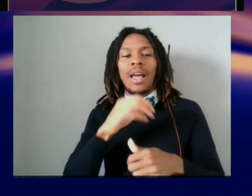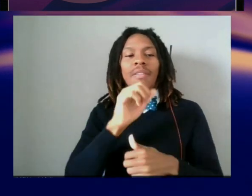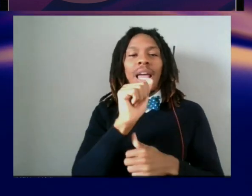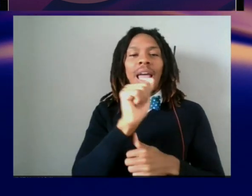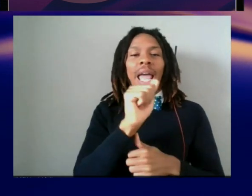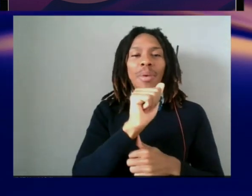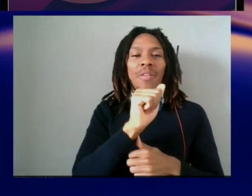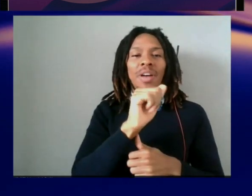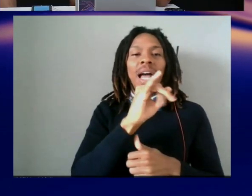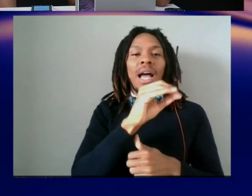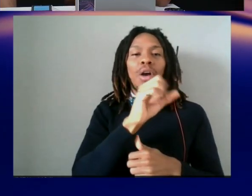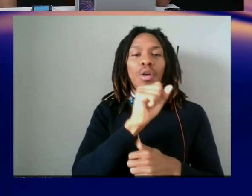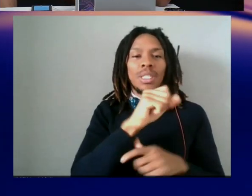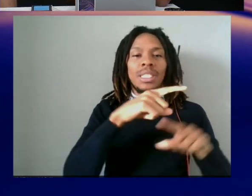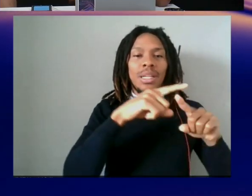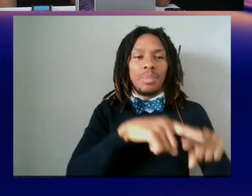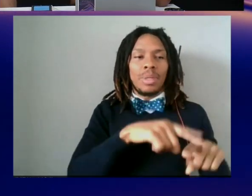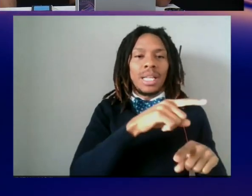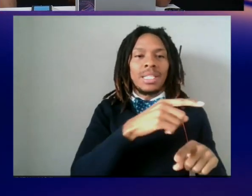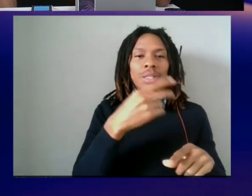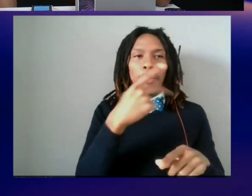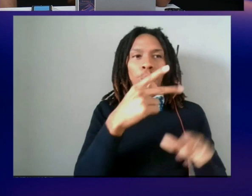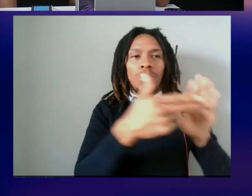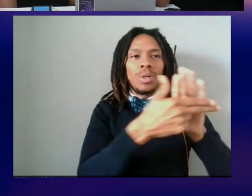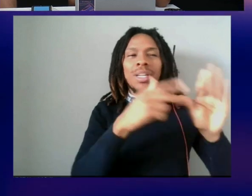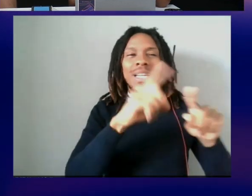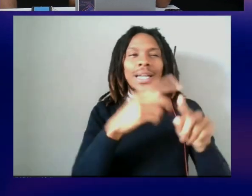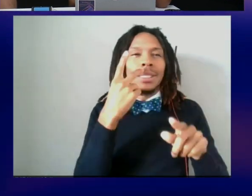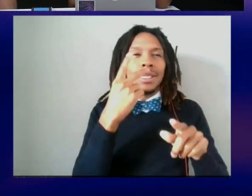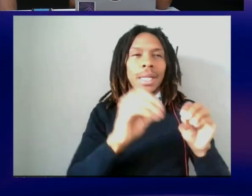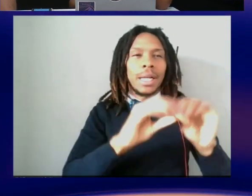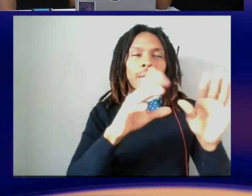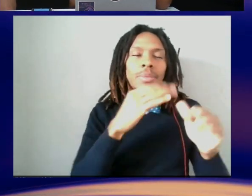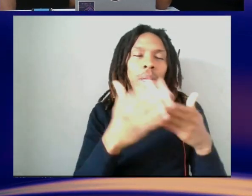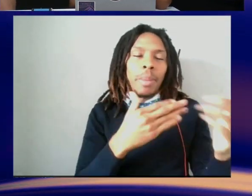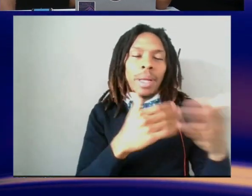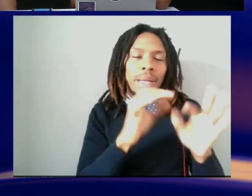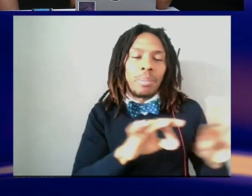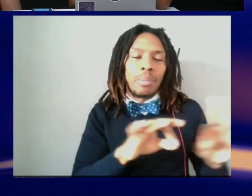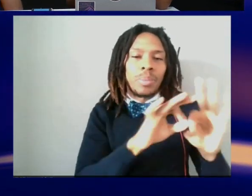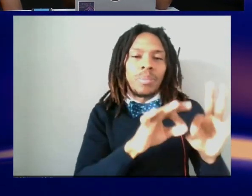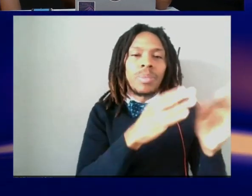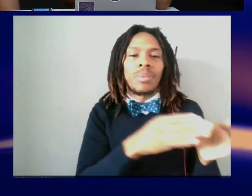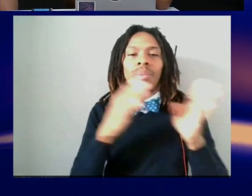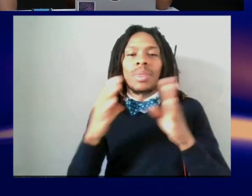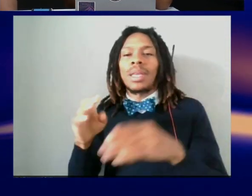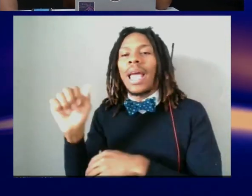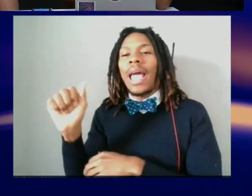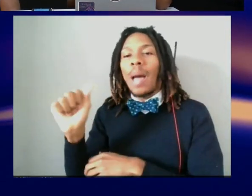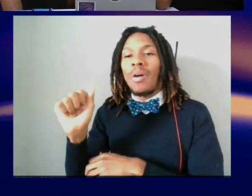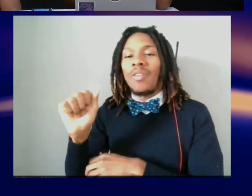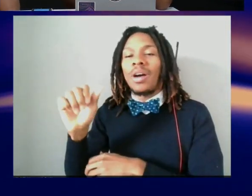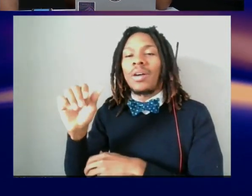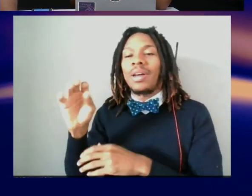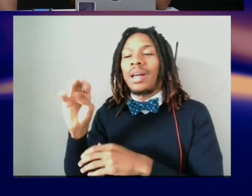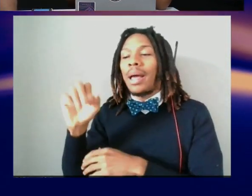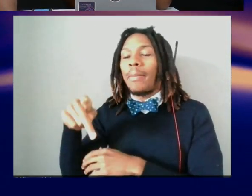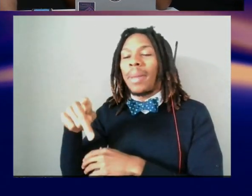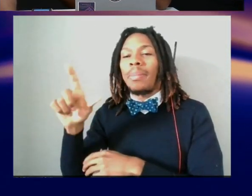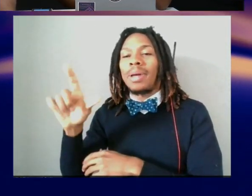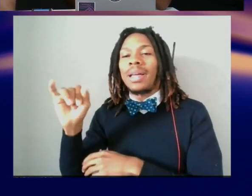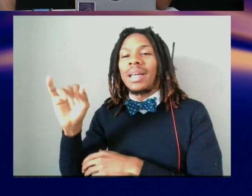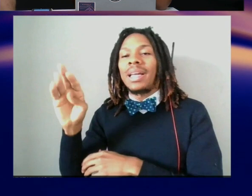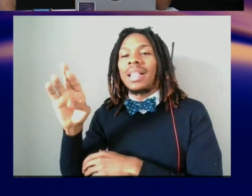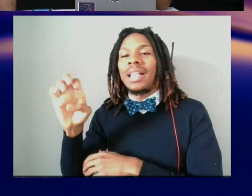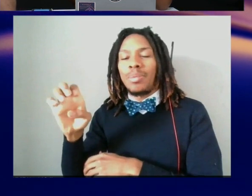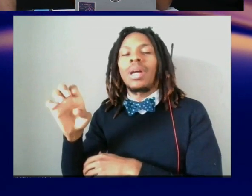dependency added here. This is the one that's highlighted. You can't really see it, but it doesn't really matter. And then you have the Amplify Map Libre adapter that has been added, and they've